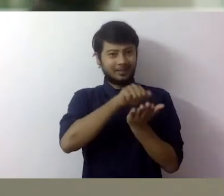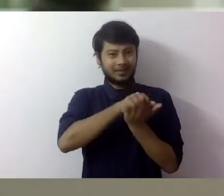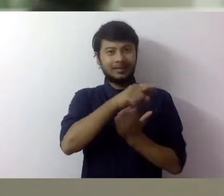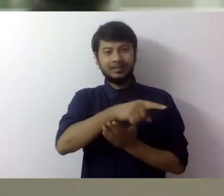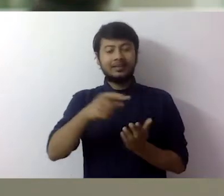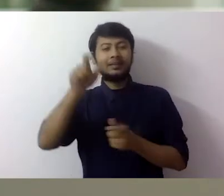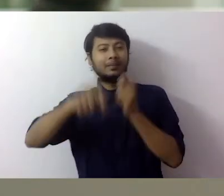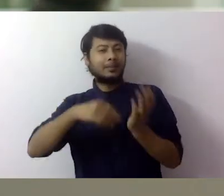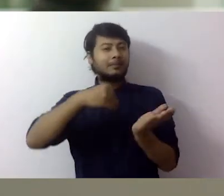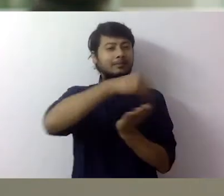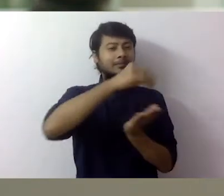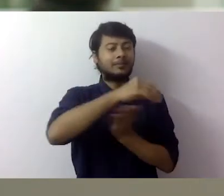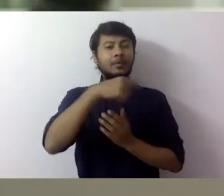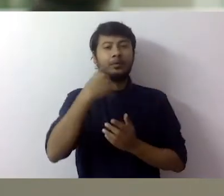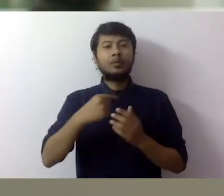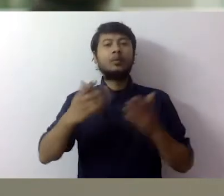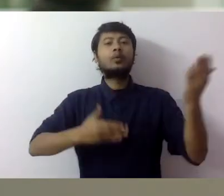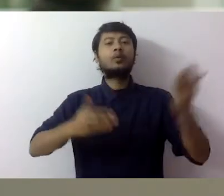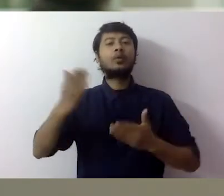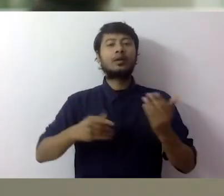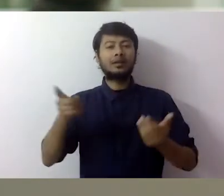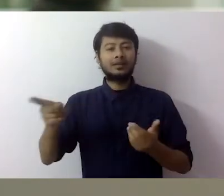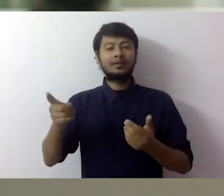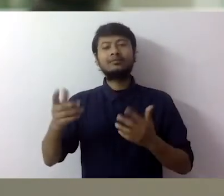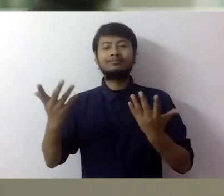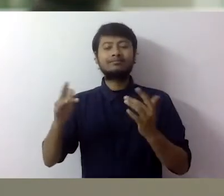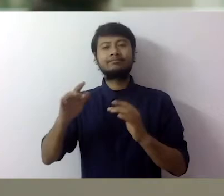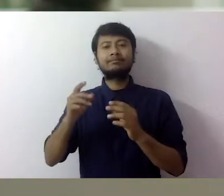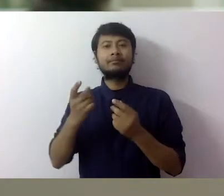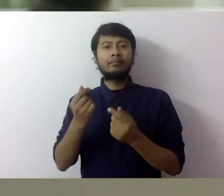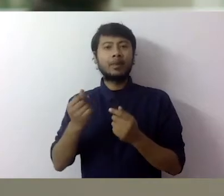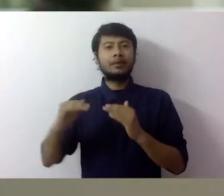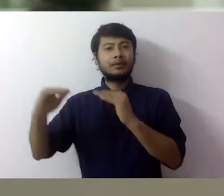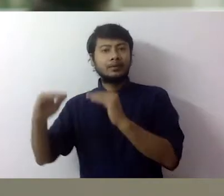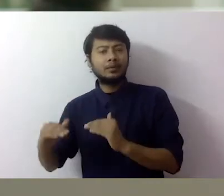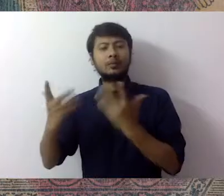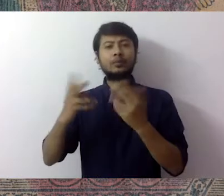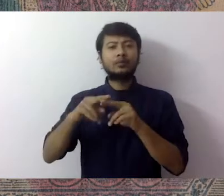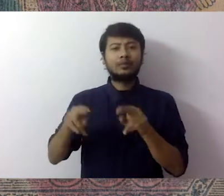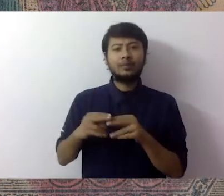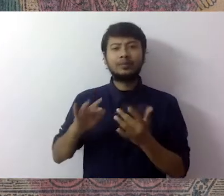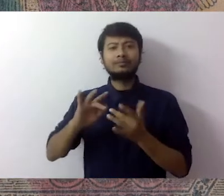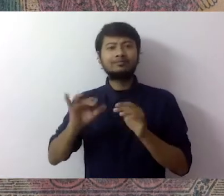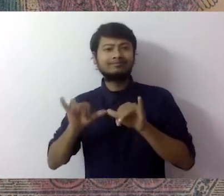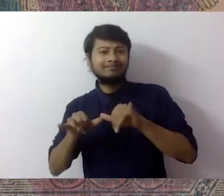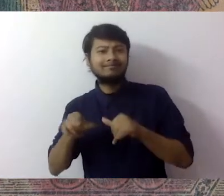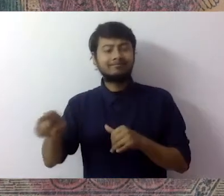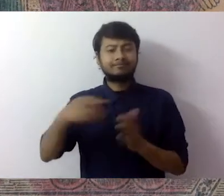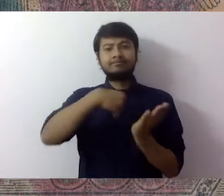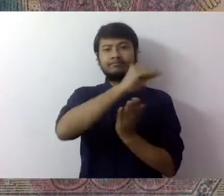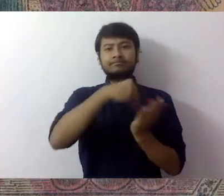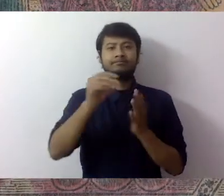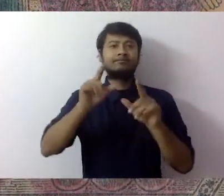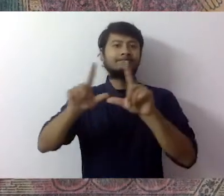Kolkata. Increase in demand necessitated quicker production and in ever-growing numbers. A close examination of